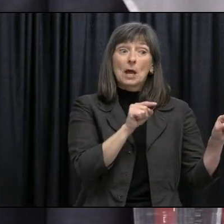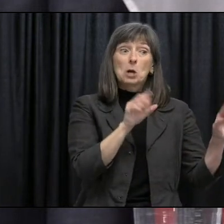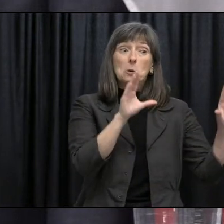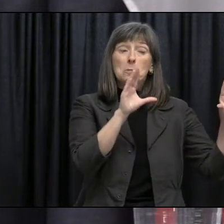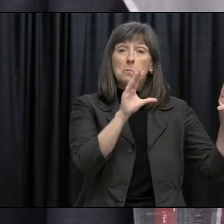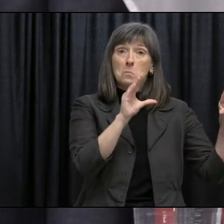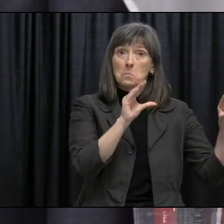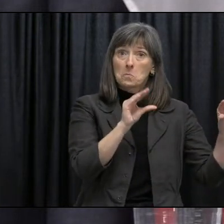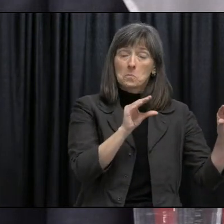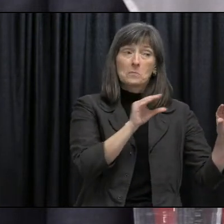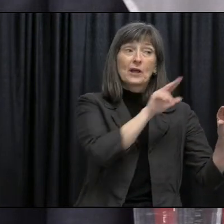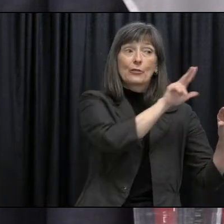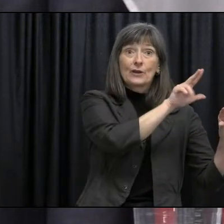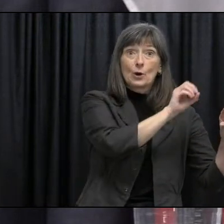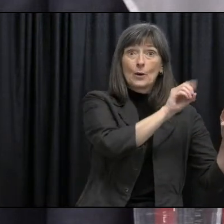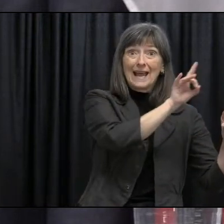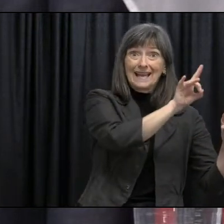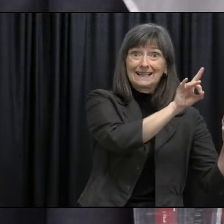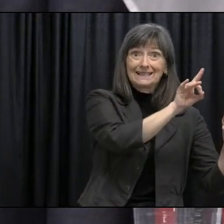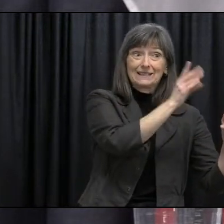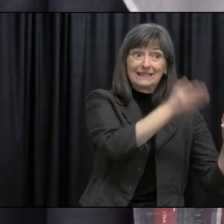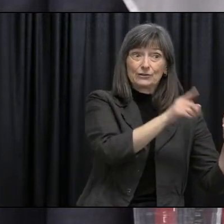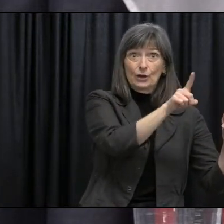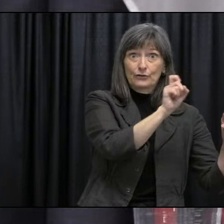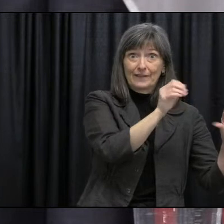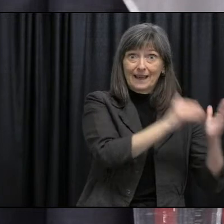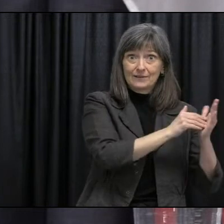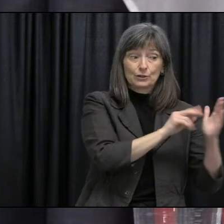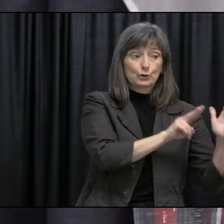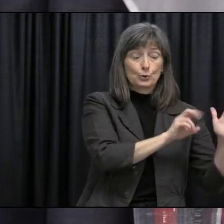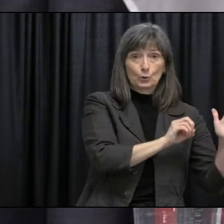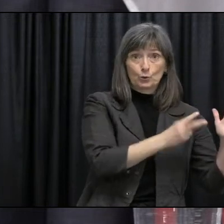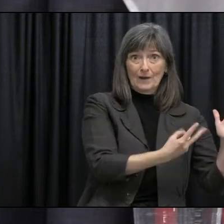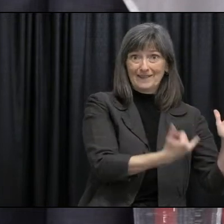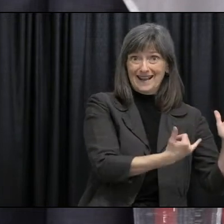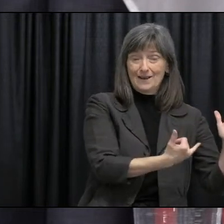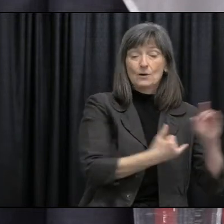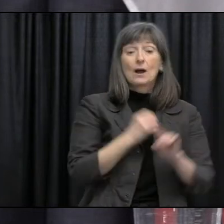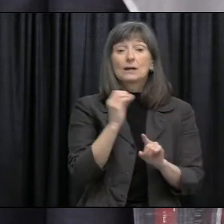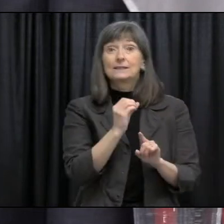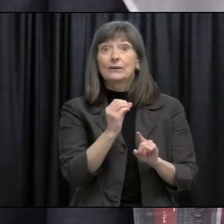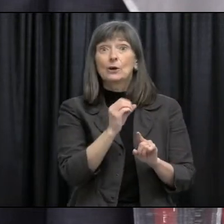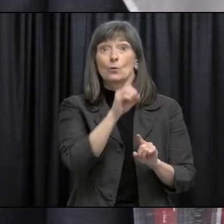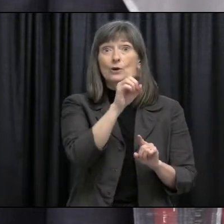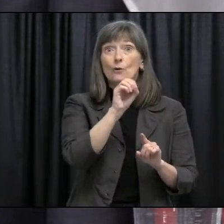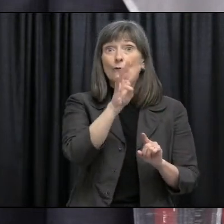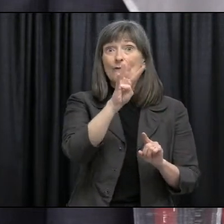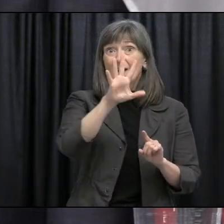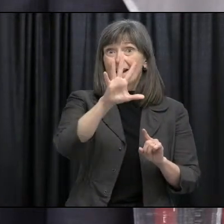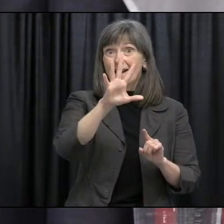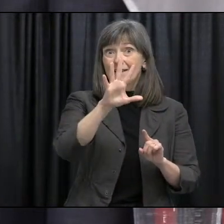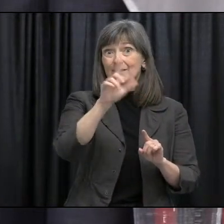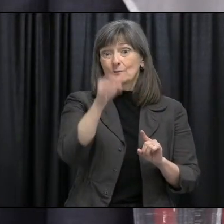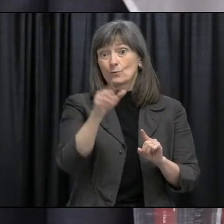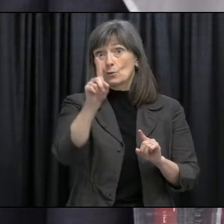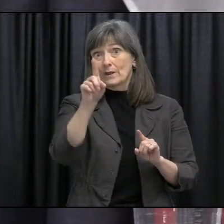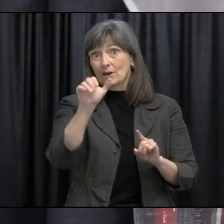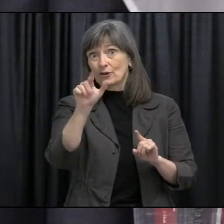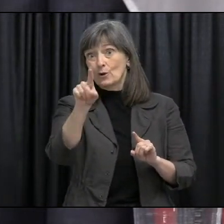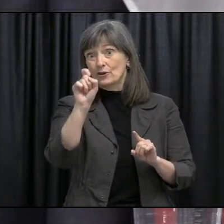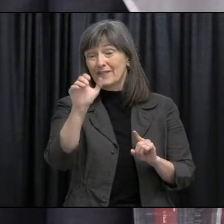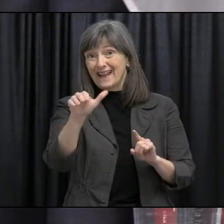Alberta's gone from 308 per 100,000 down to 212, and Ontario from 145 down